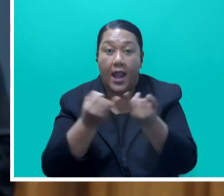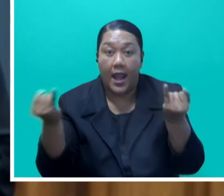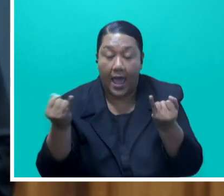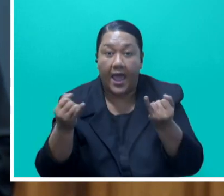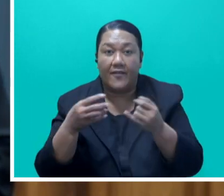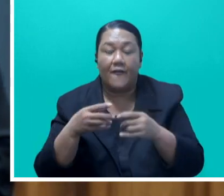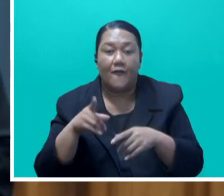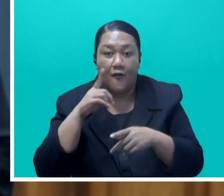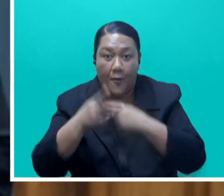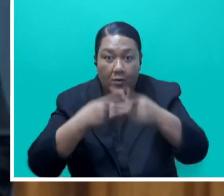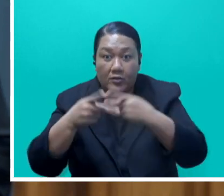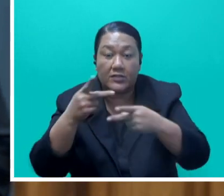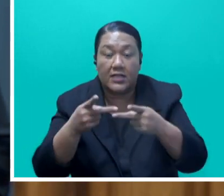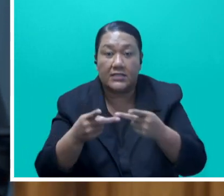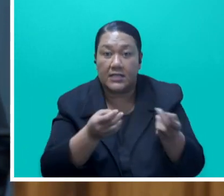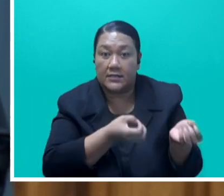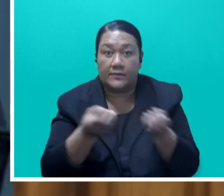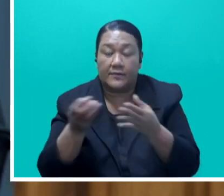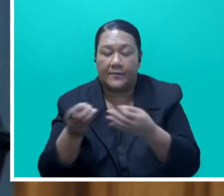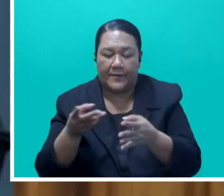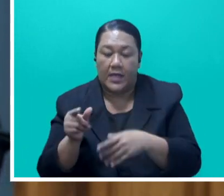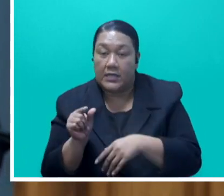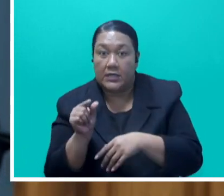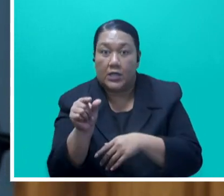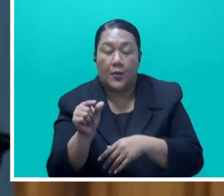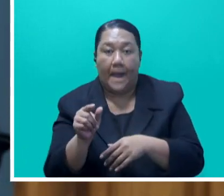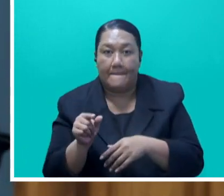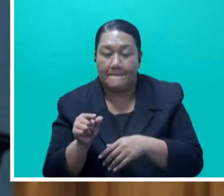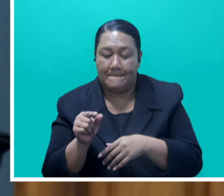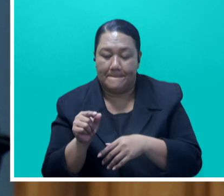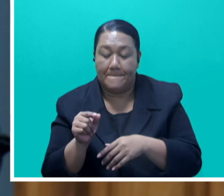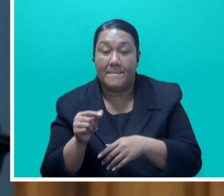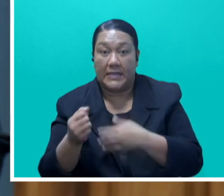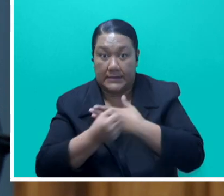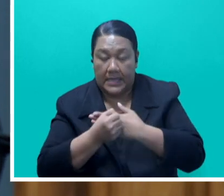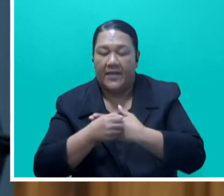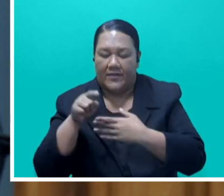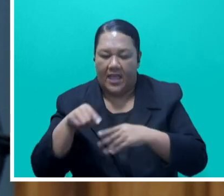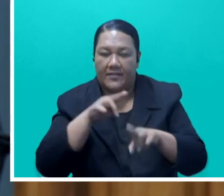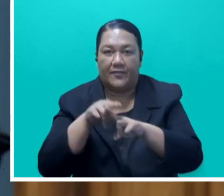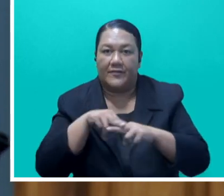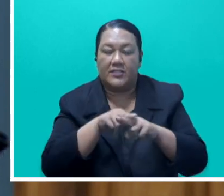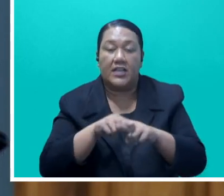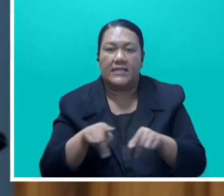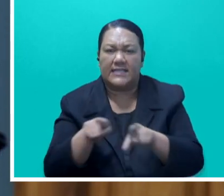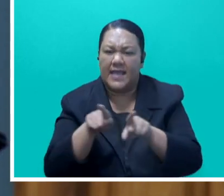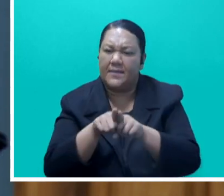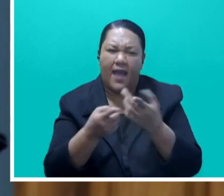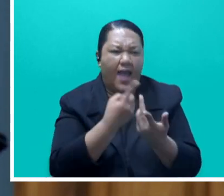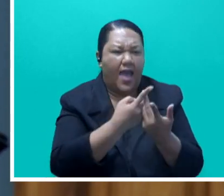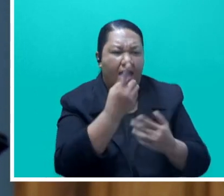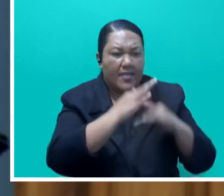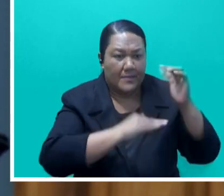processes, offering a swift and secure path into Fiji. These new facilities, Mr. Speaker, sir, along with other infrastructure improvements